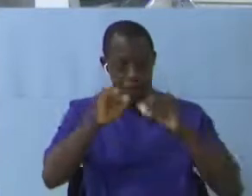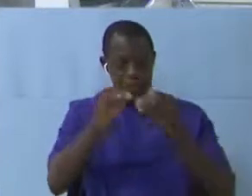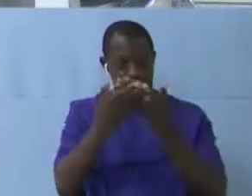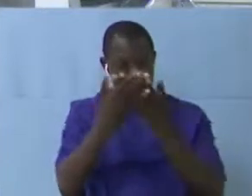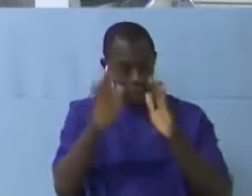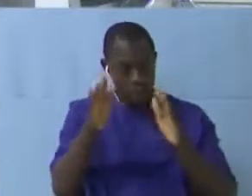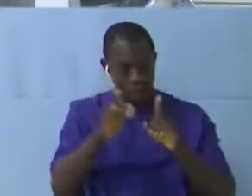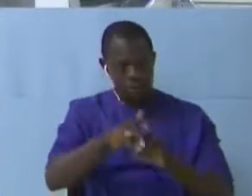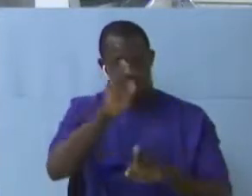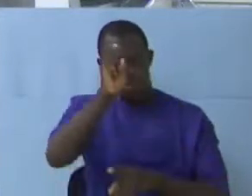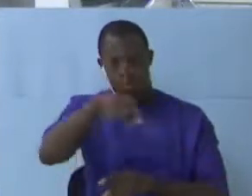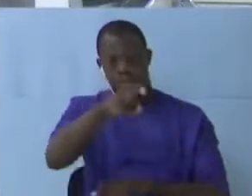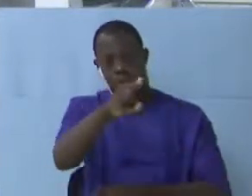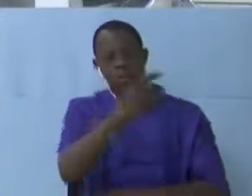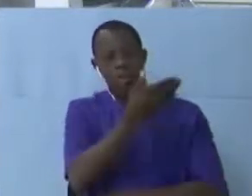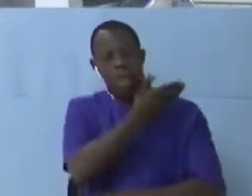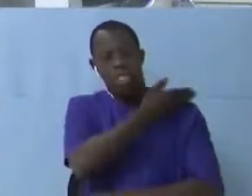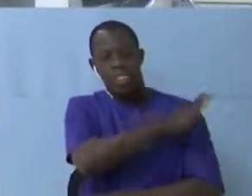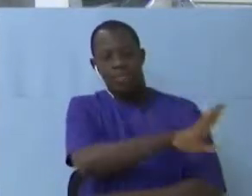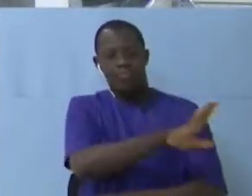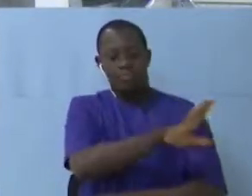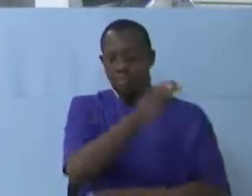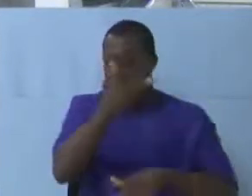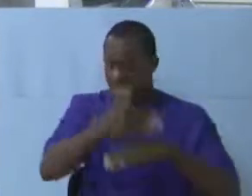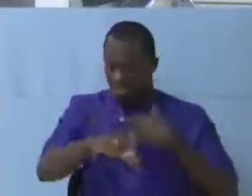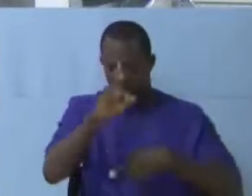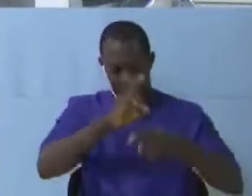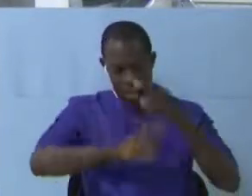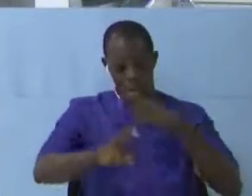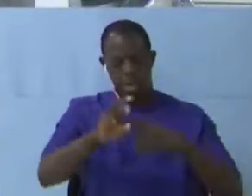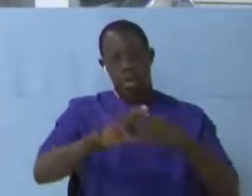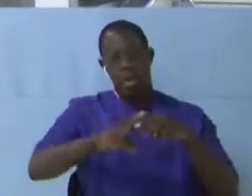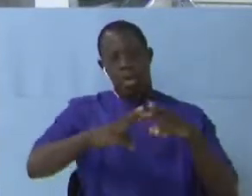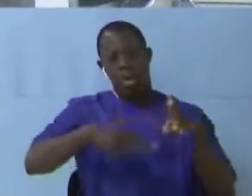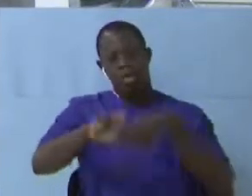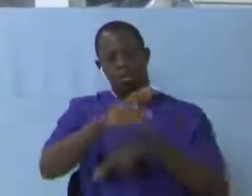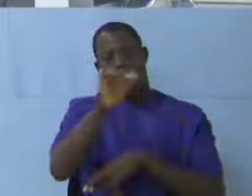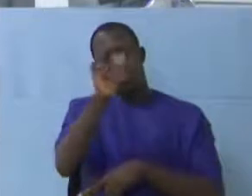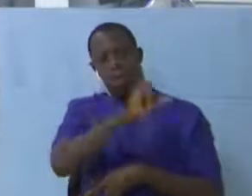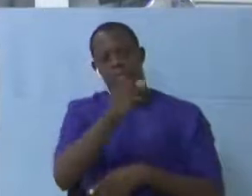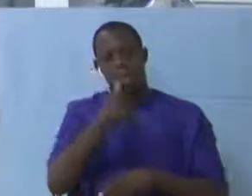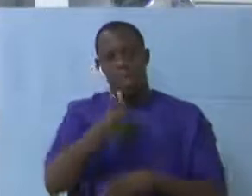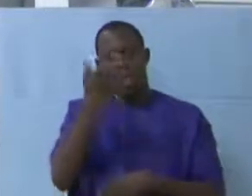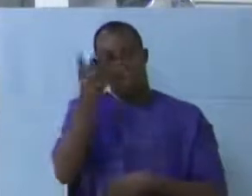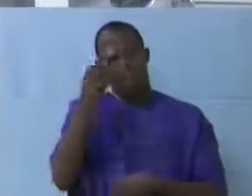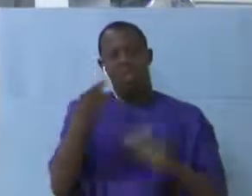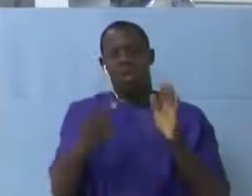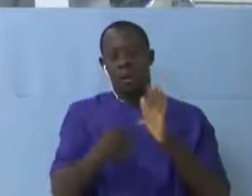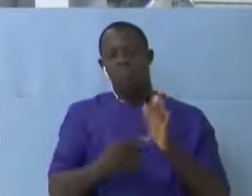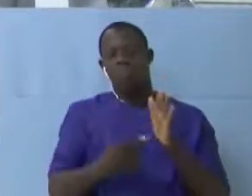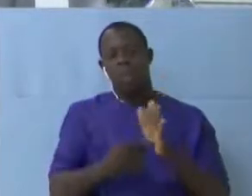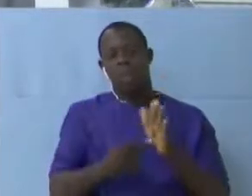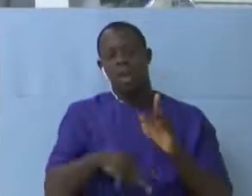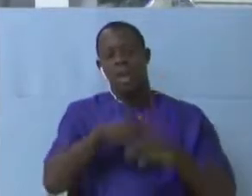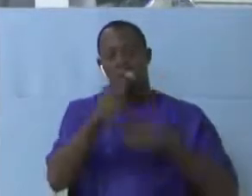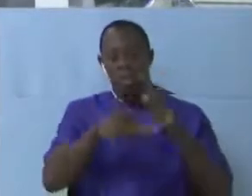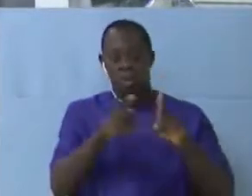know, so I would say maybe that's a very, very important safeguard, but it sure wouldn't